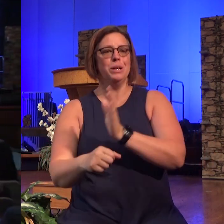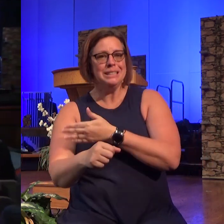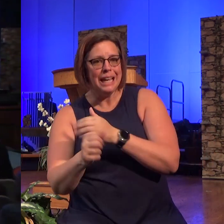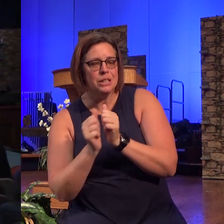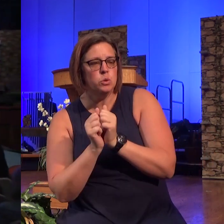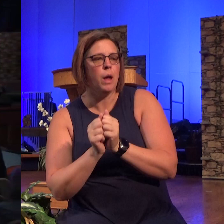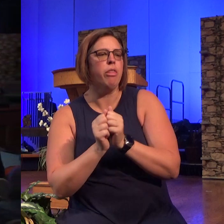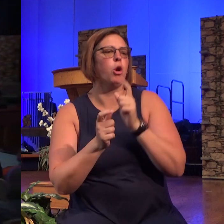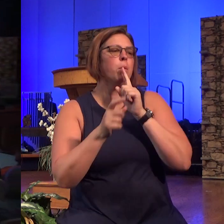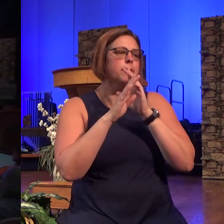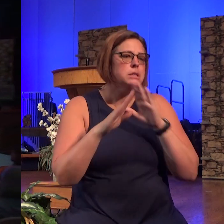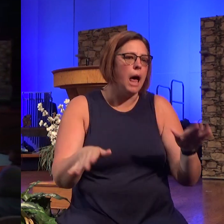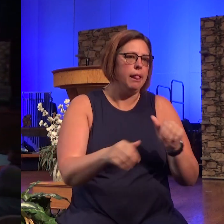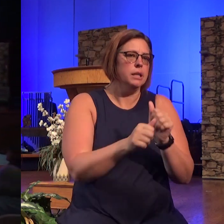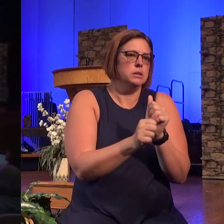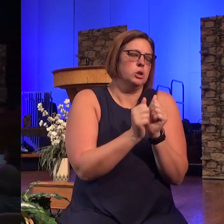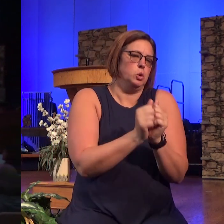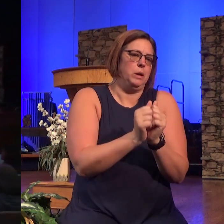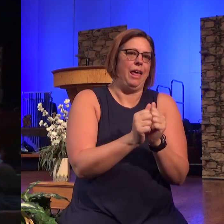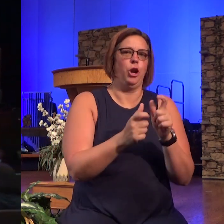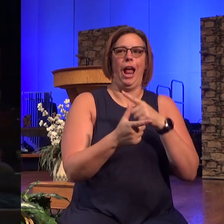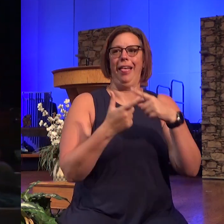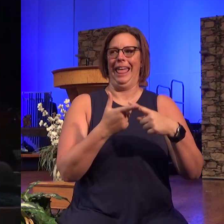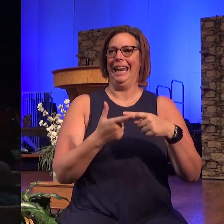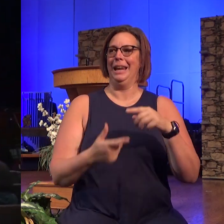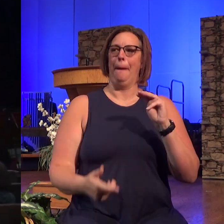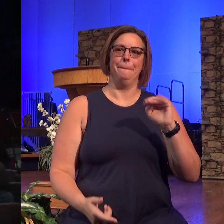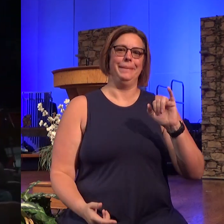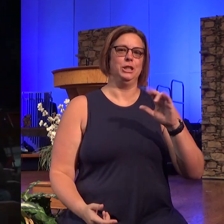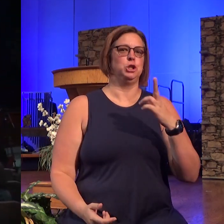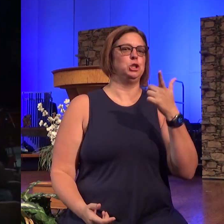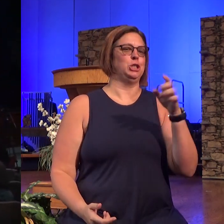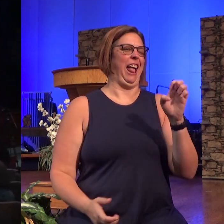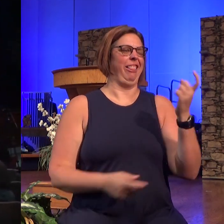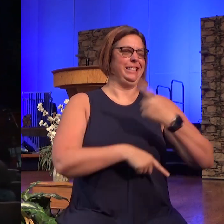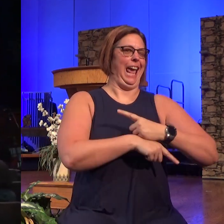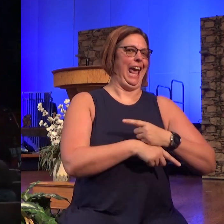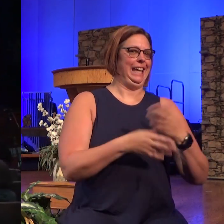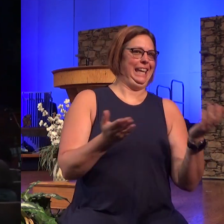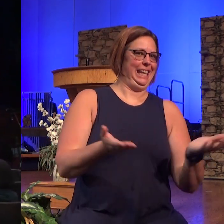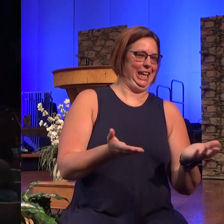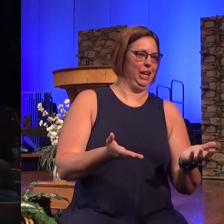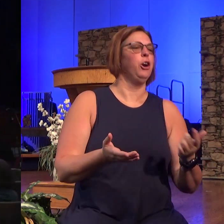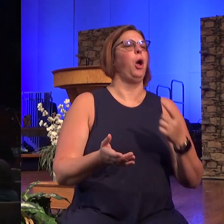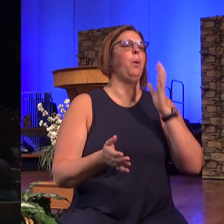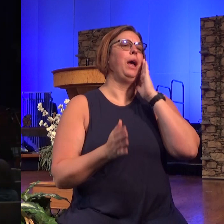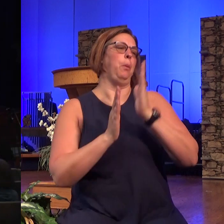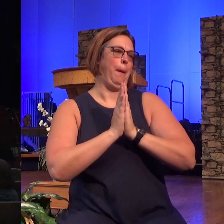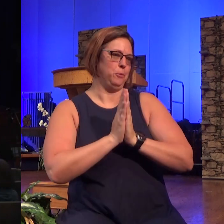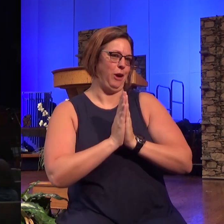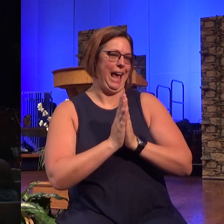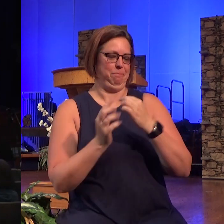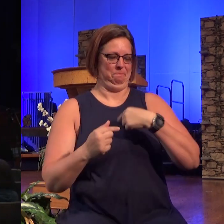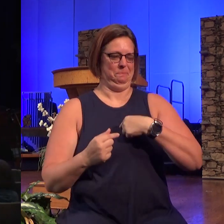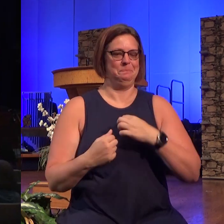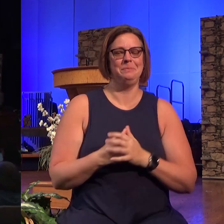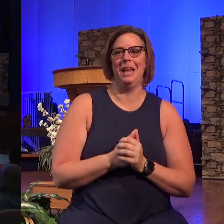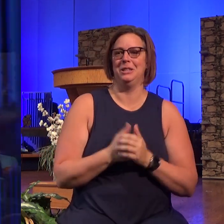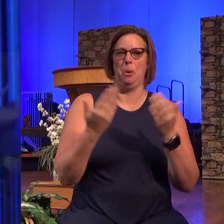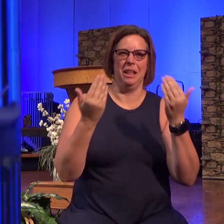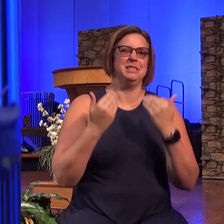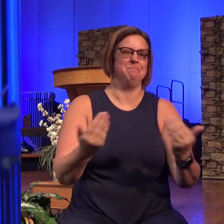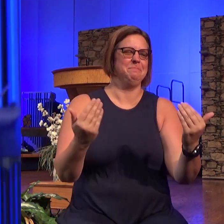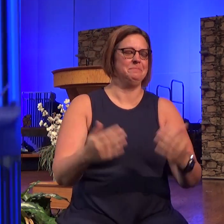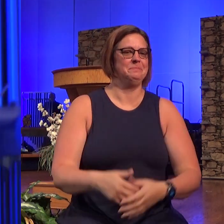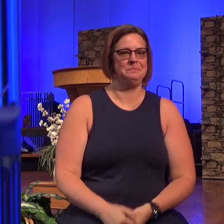together. And then Reverend Michelle, it's a Michelle Day at Mile High Church. Reverend Michelle will pray us in. So let us begin.